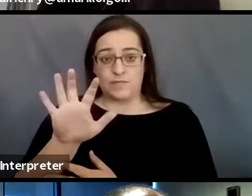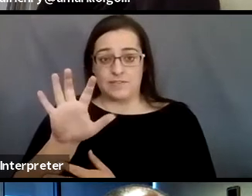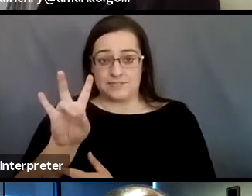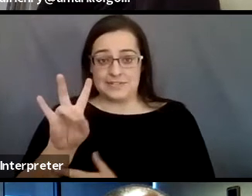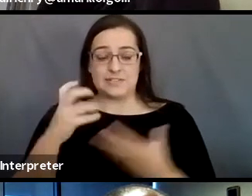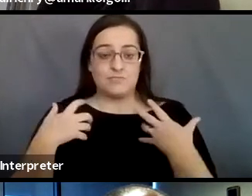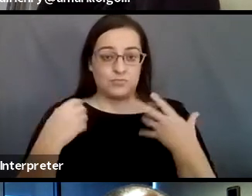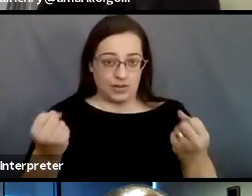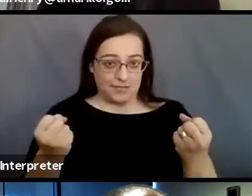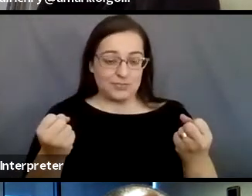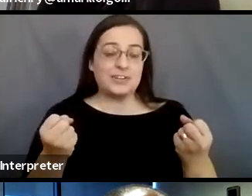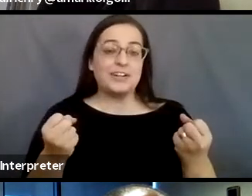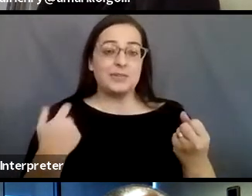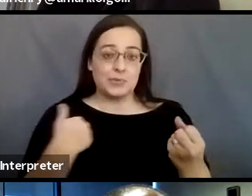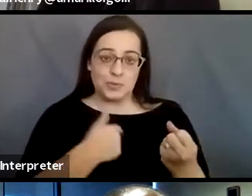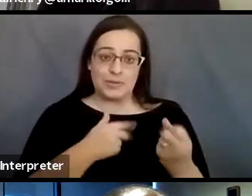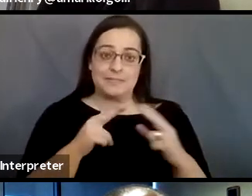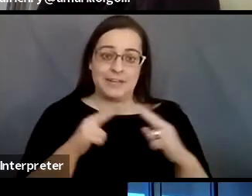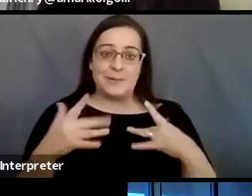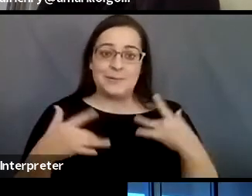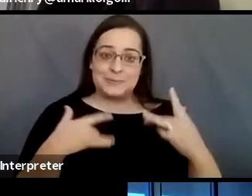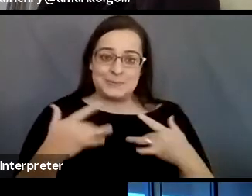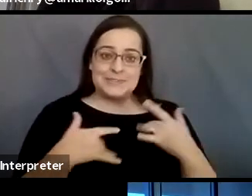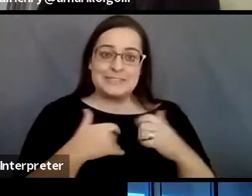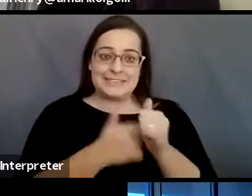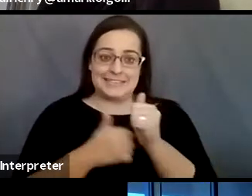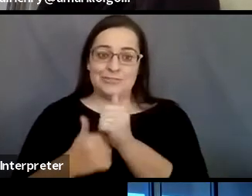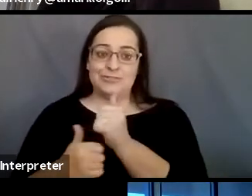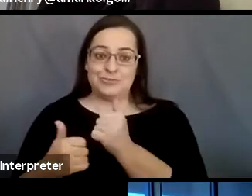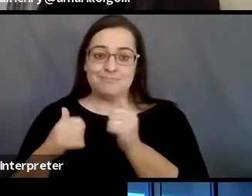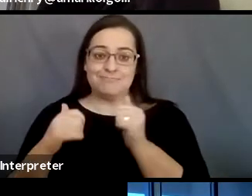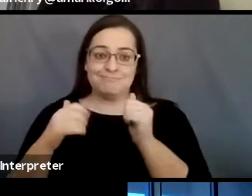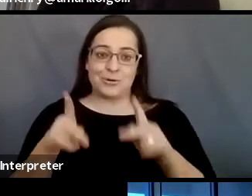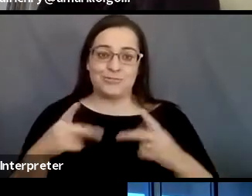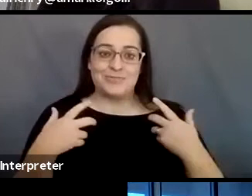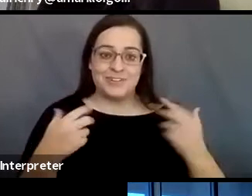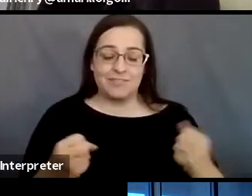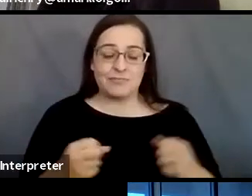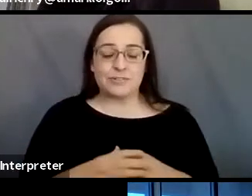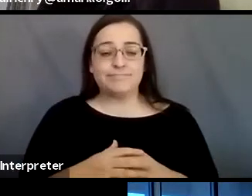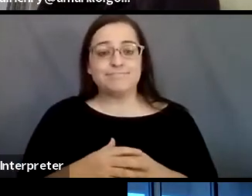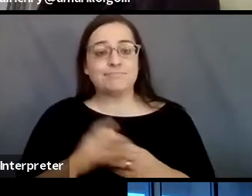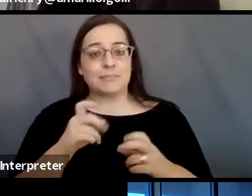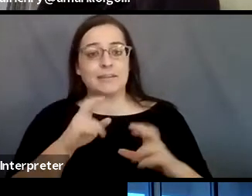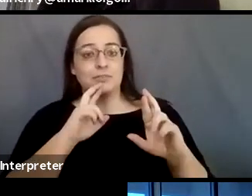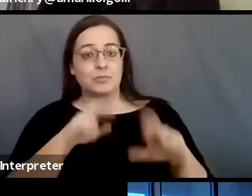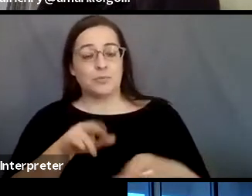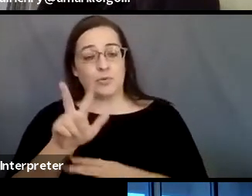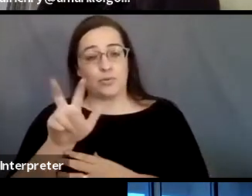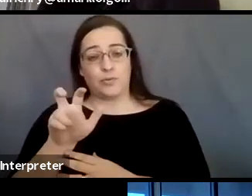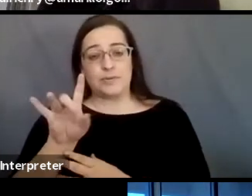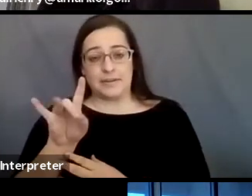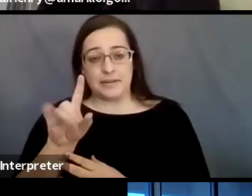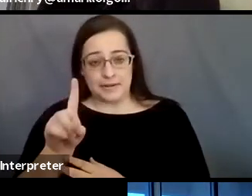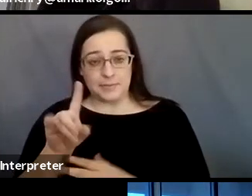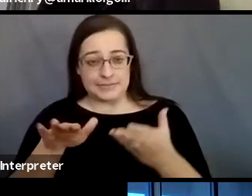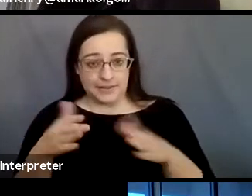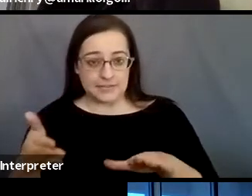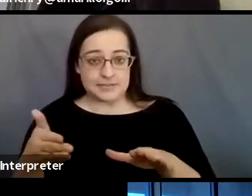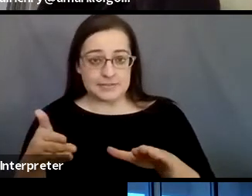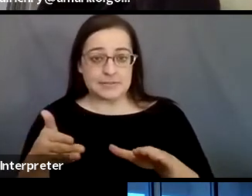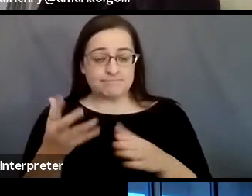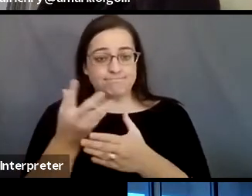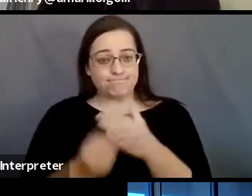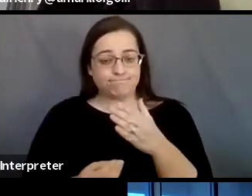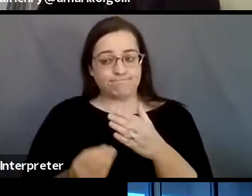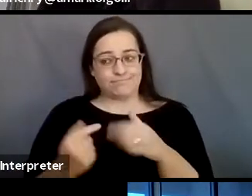18,257 recoveries, and we are really thrilled about each and every recovery. We have to report 381 deaths